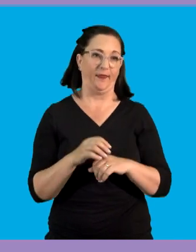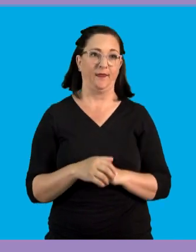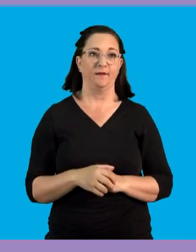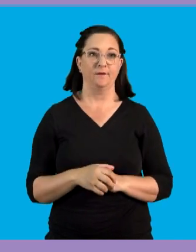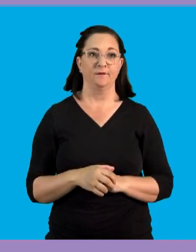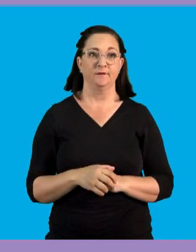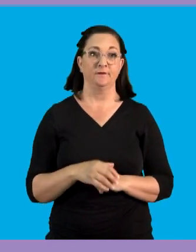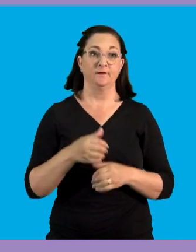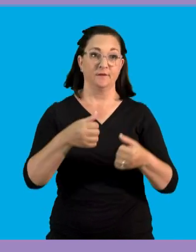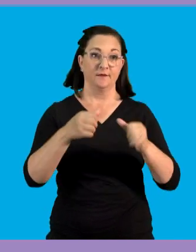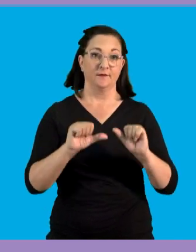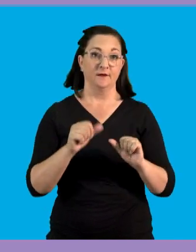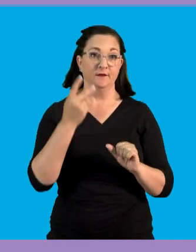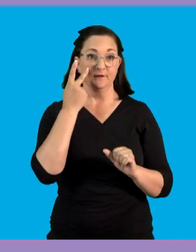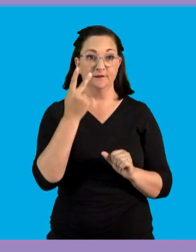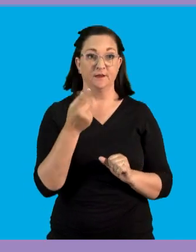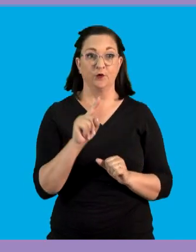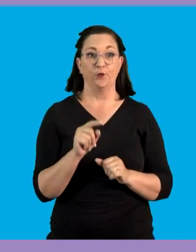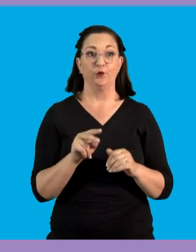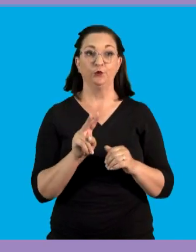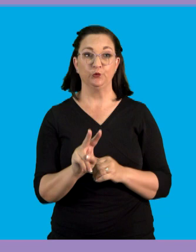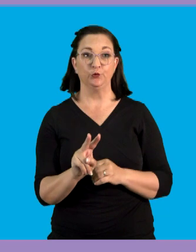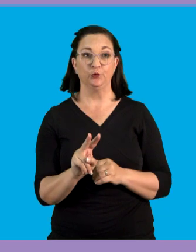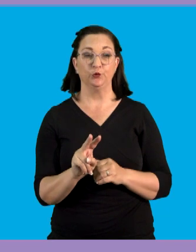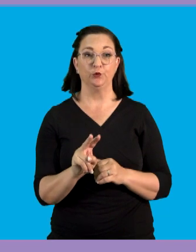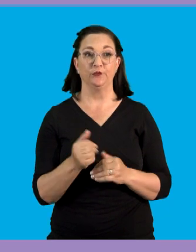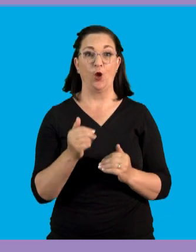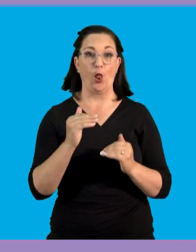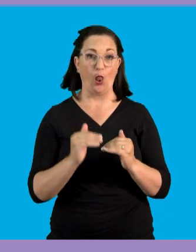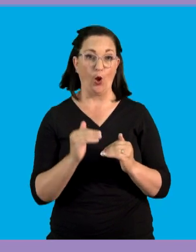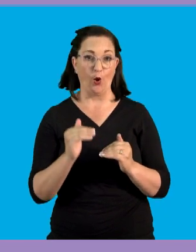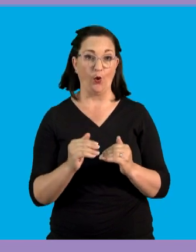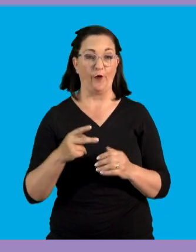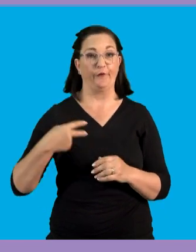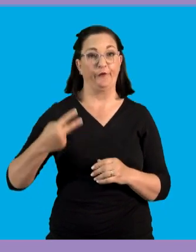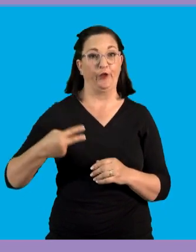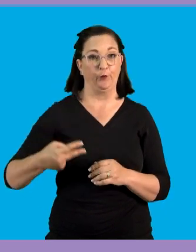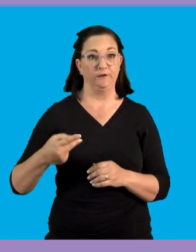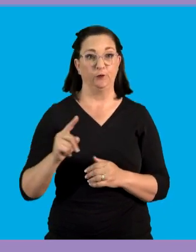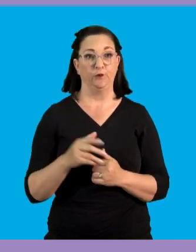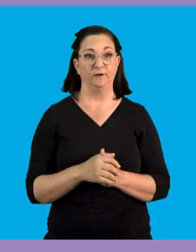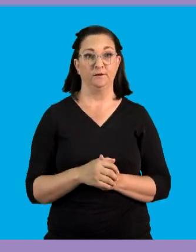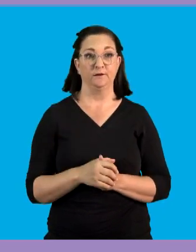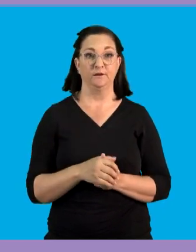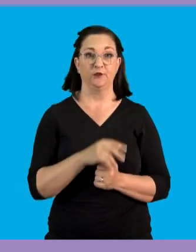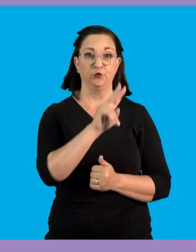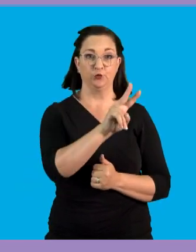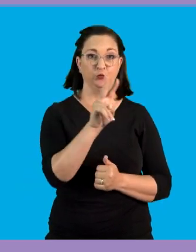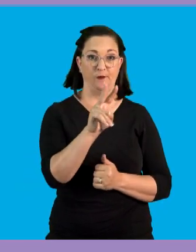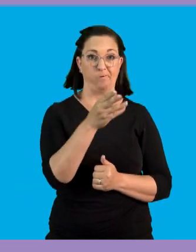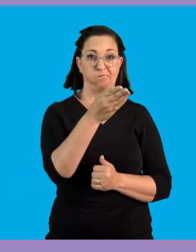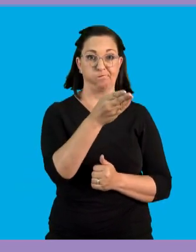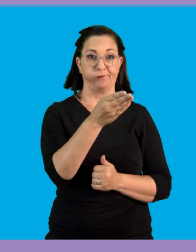those common ones, we are looking at the ones with the lowest frequency. So since as well the 2